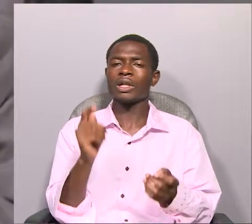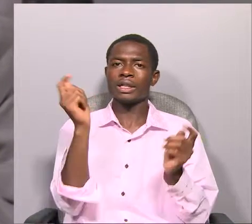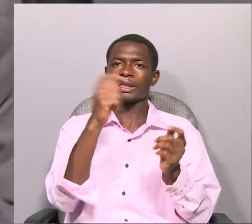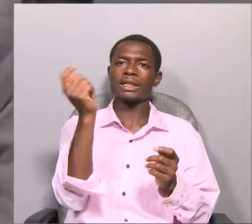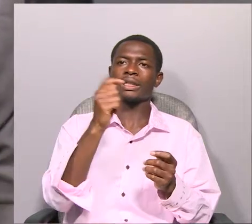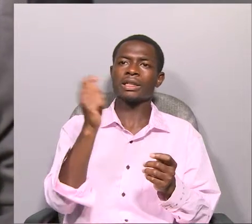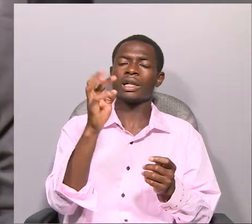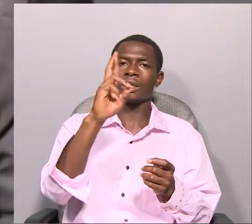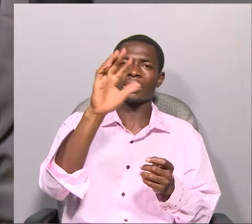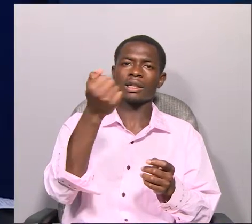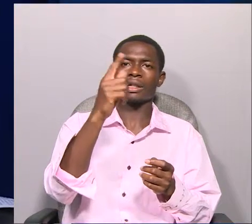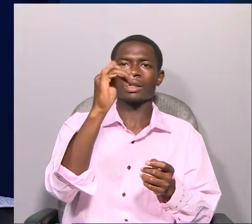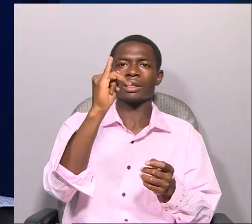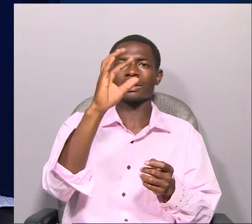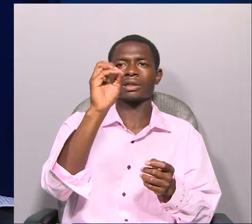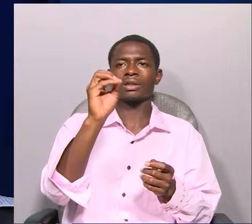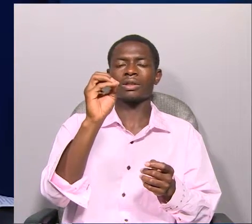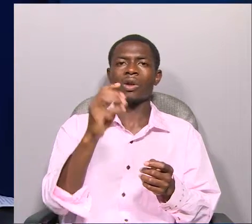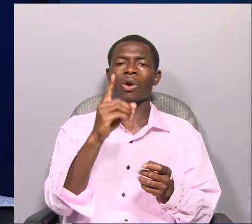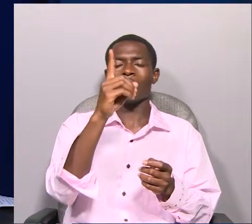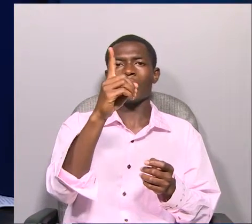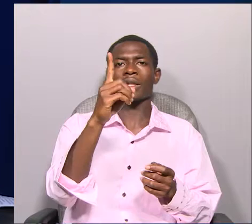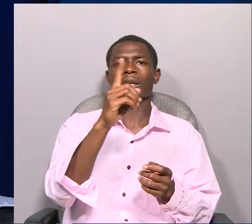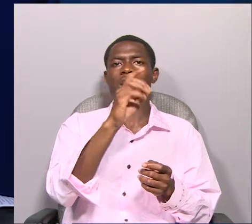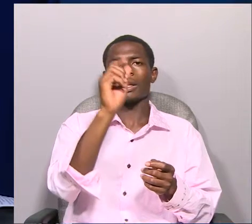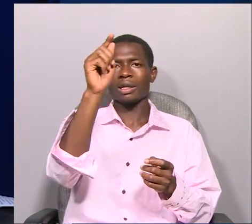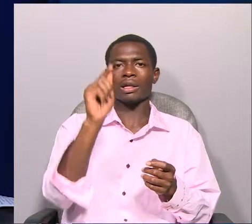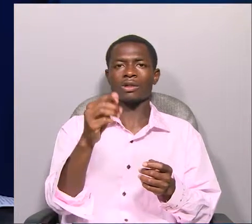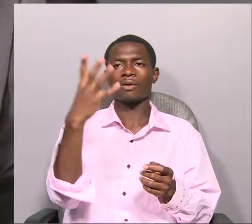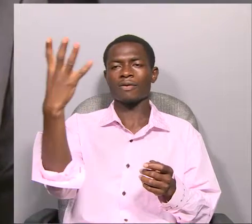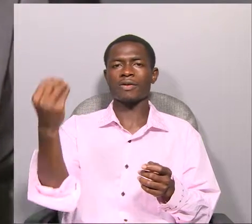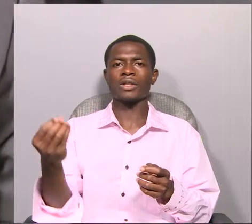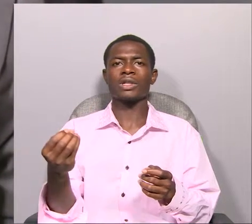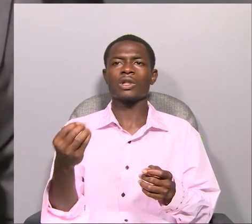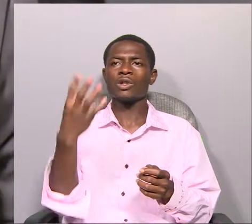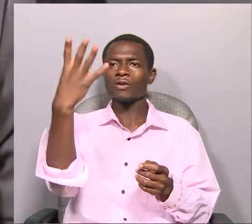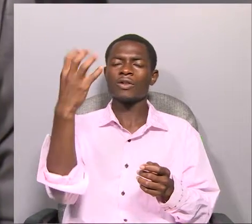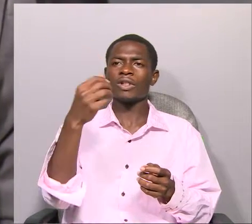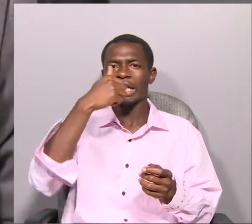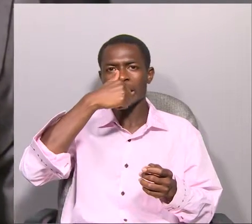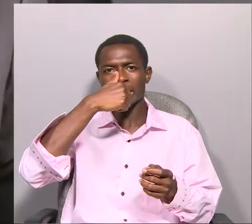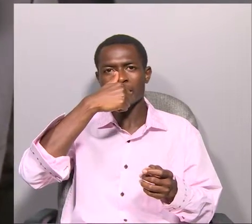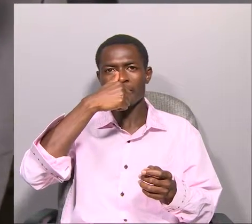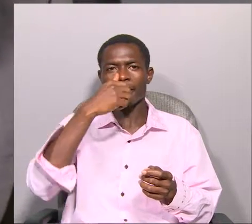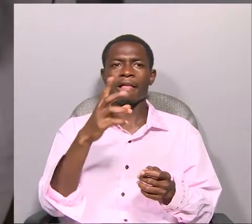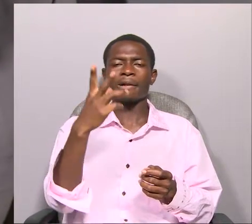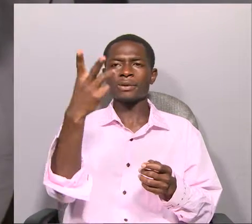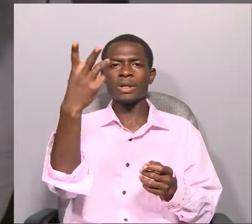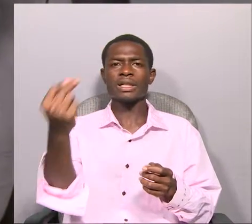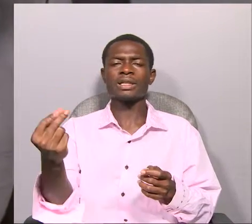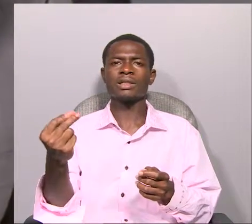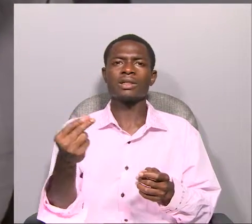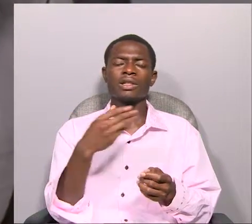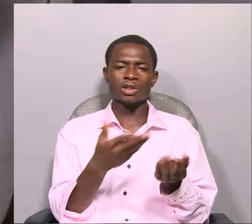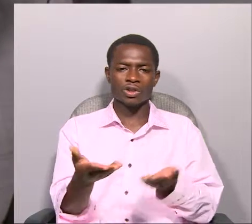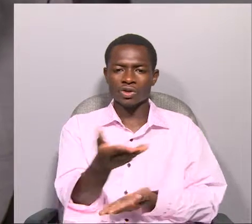student-teacher ratio is still perhaps 1:50, if not more. Where the student book ratio is 1:20, 20